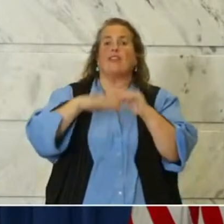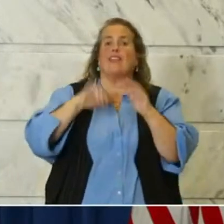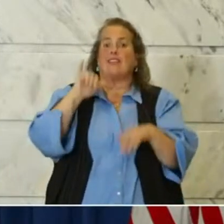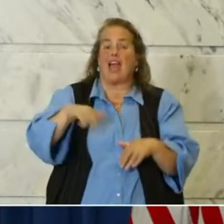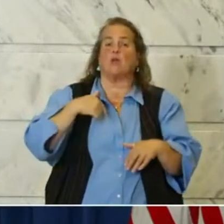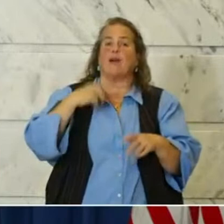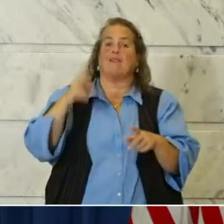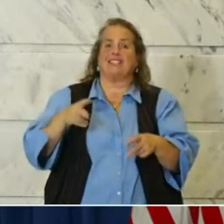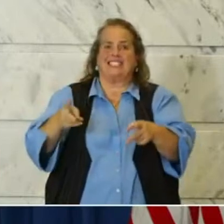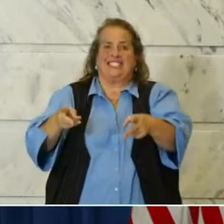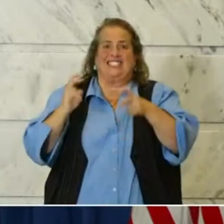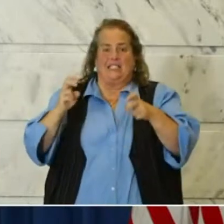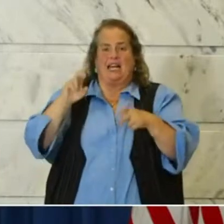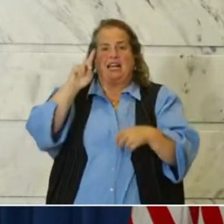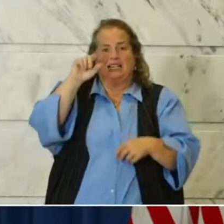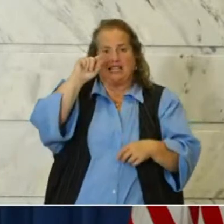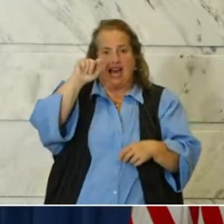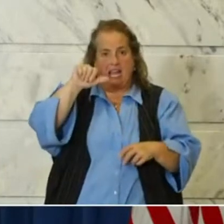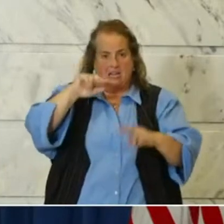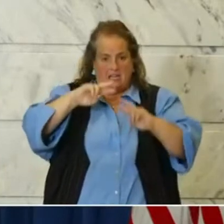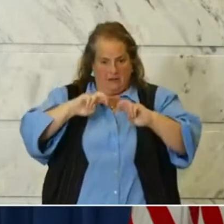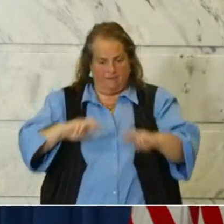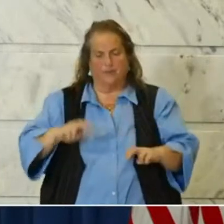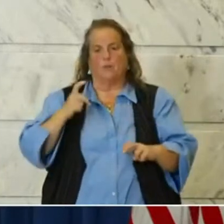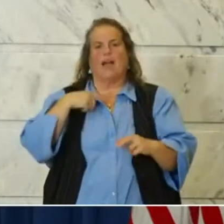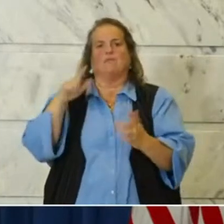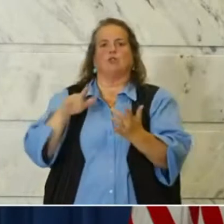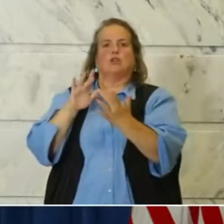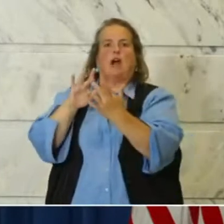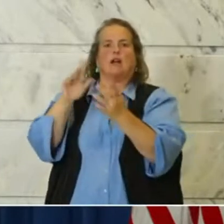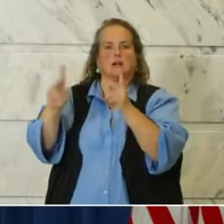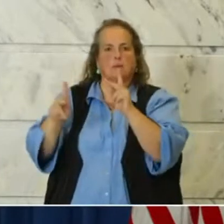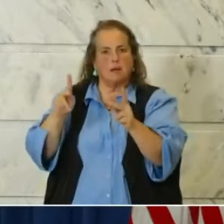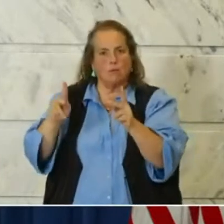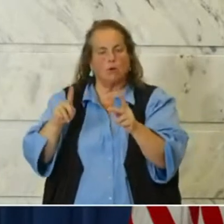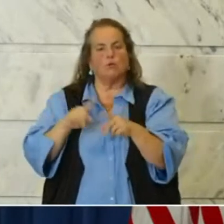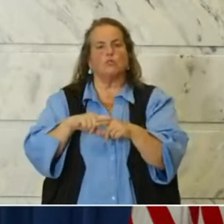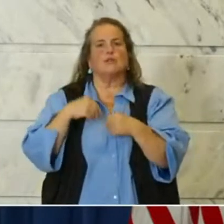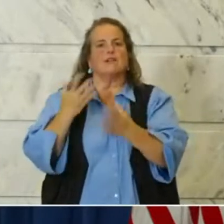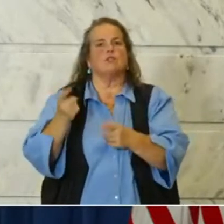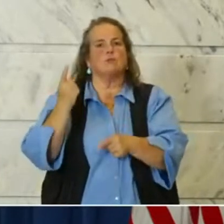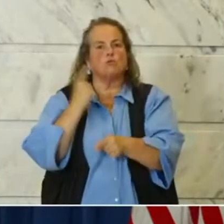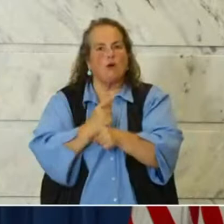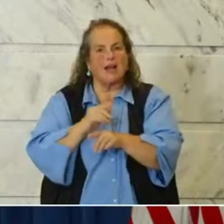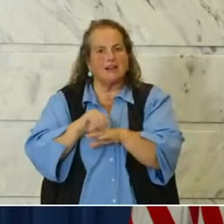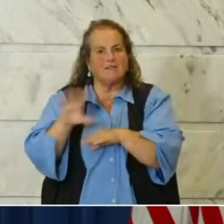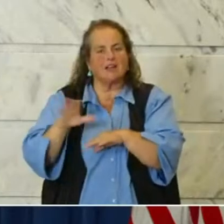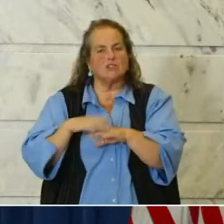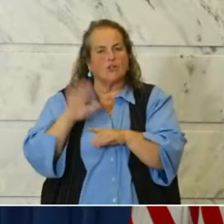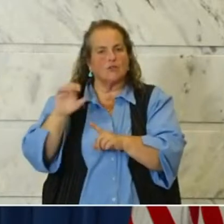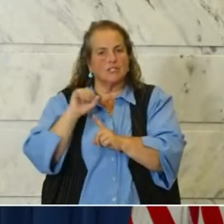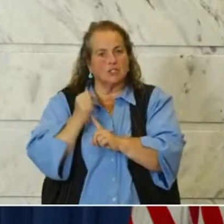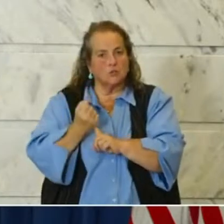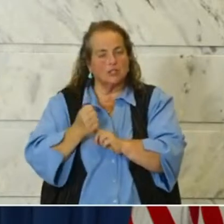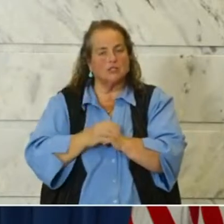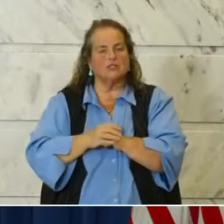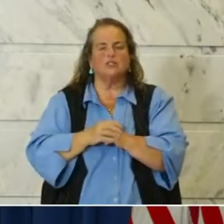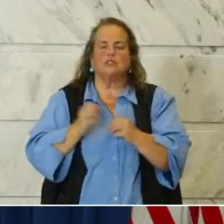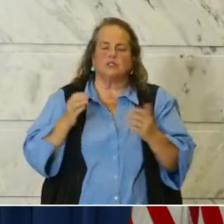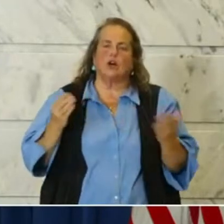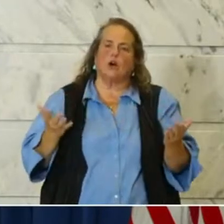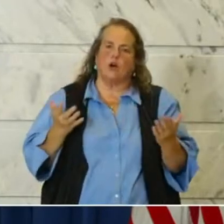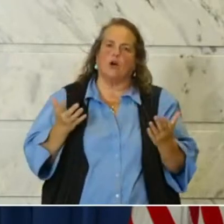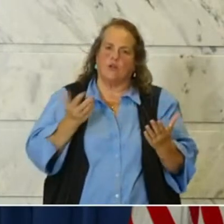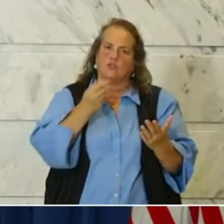to be able to make sure you can contact them and then provide the type of advice depending on their situation. So those are a few of